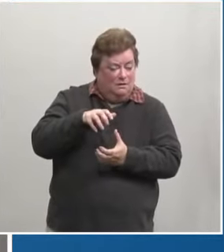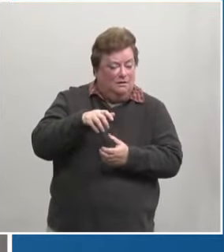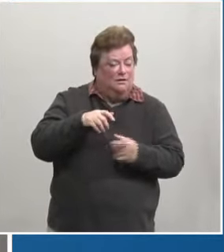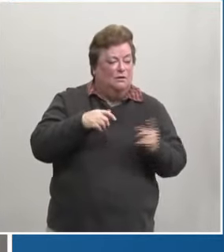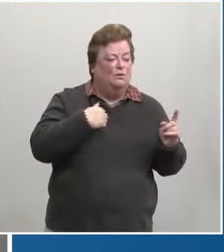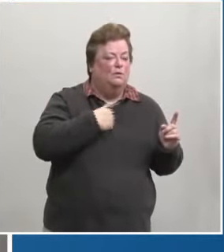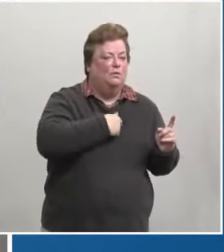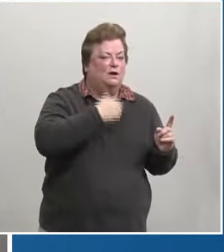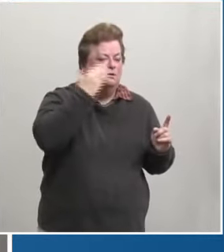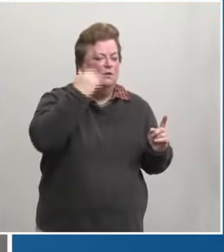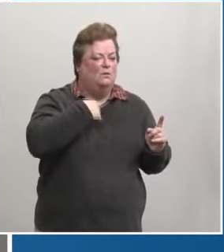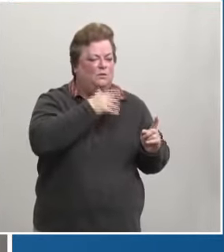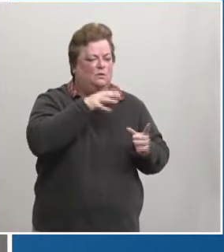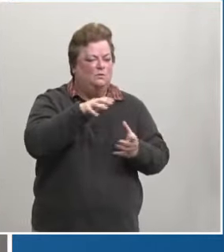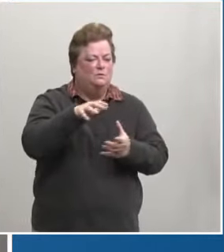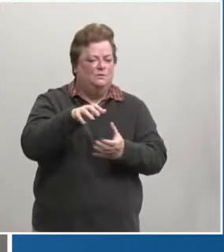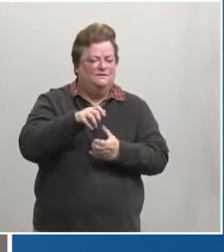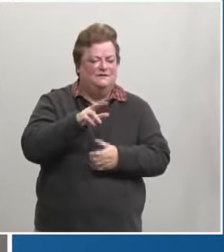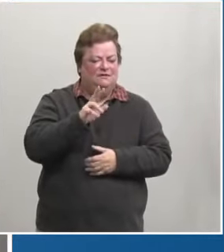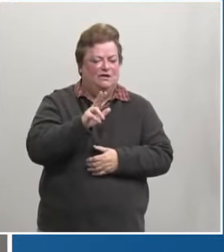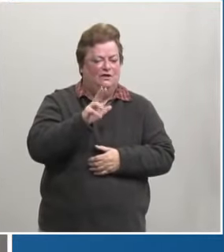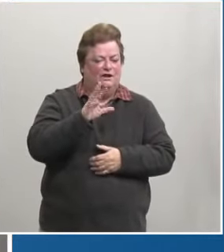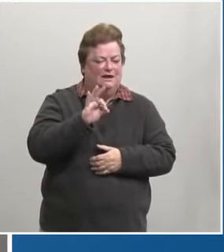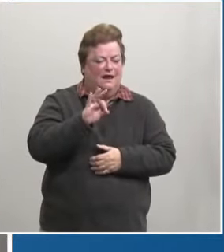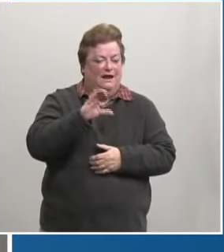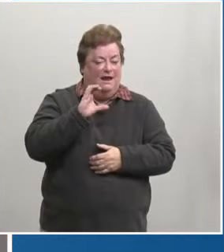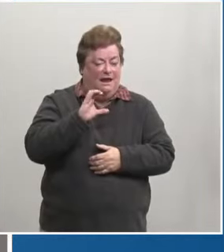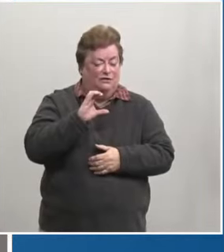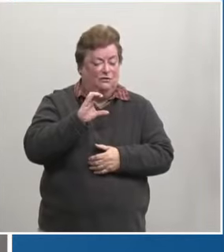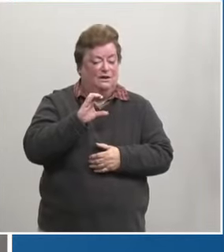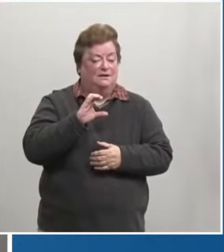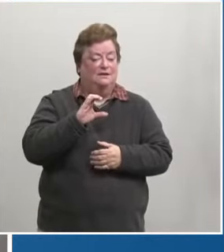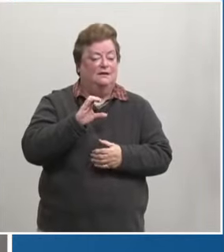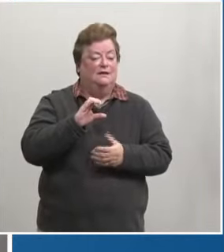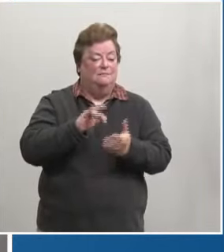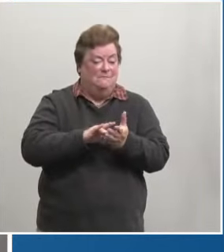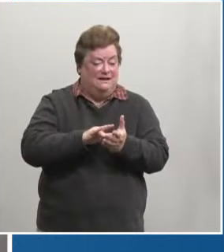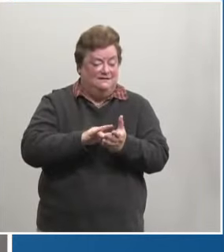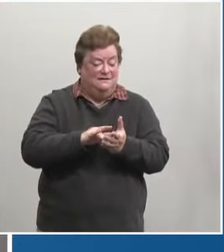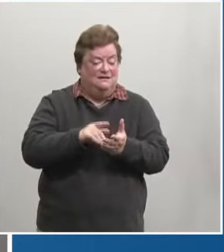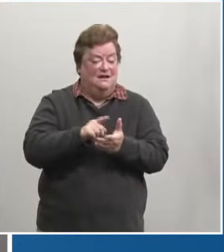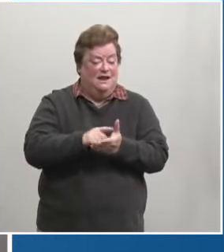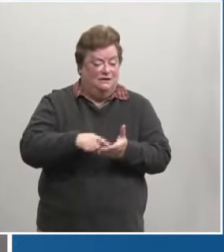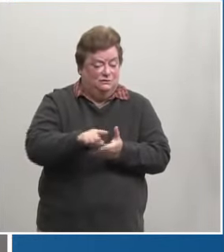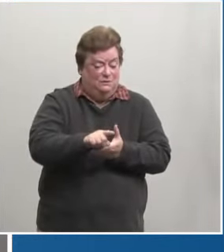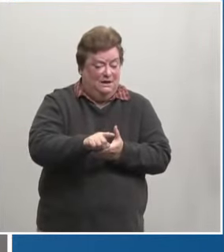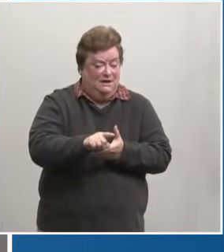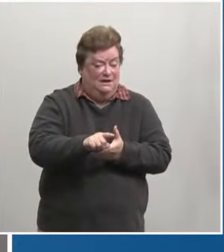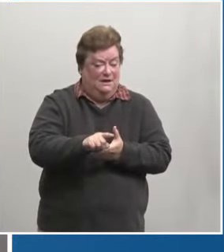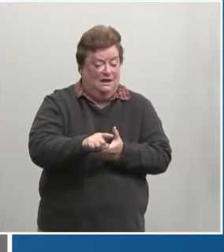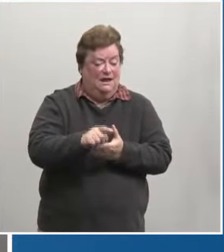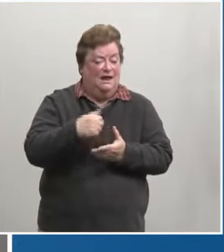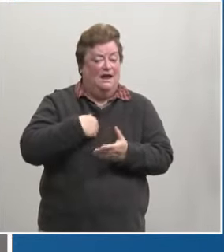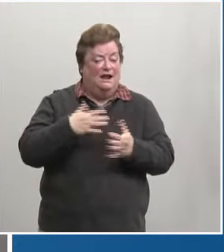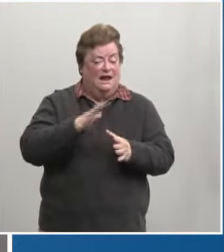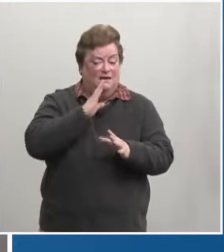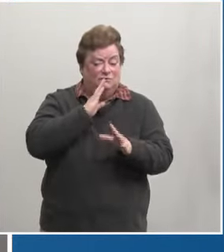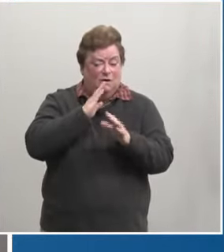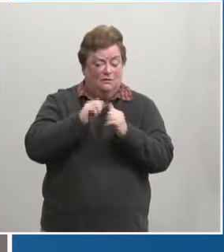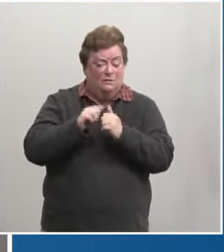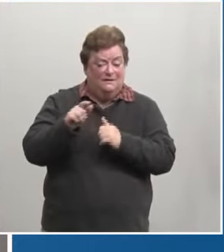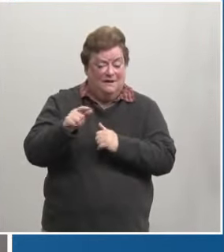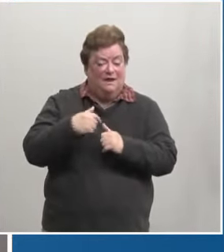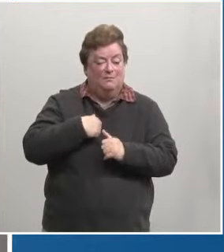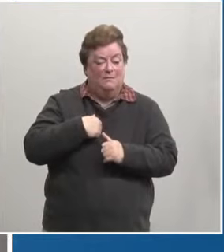receive approximately 3,900 more doses next week. And I have spoken with them and made them